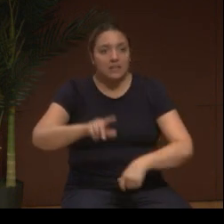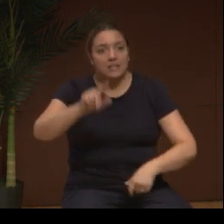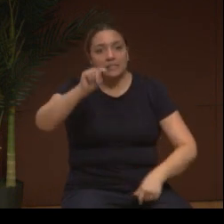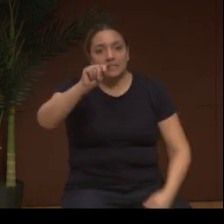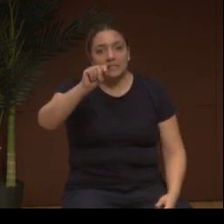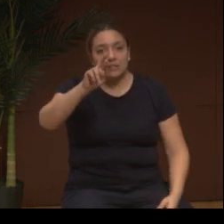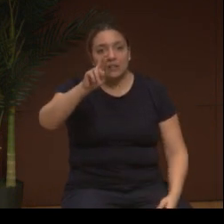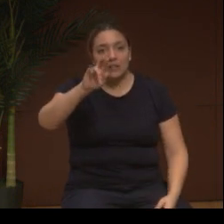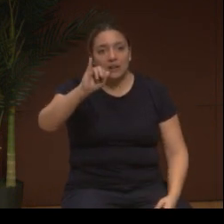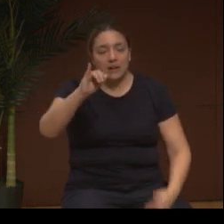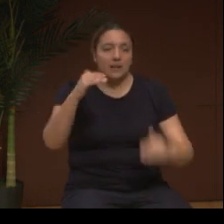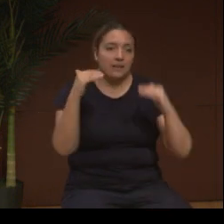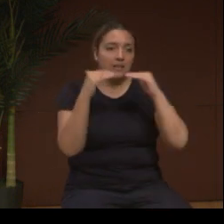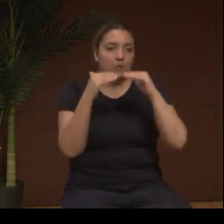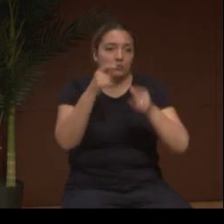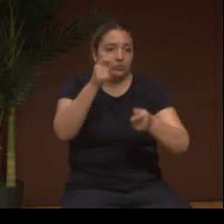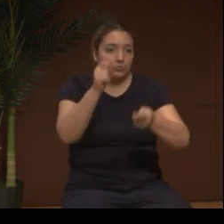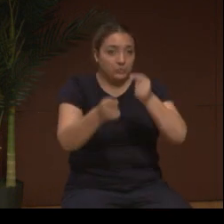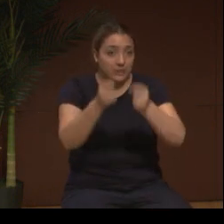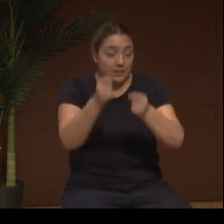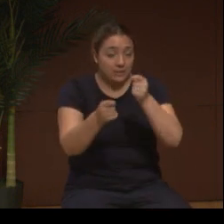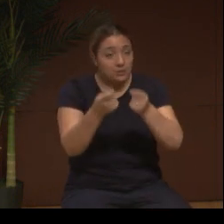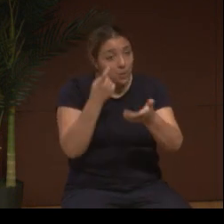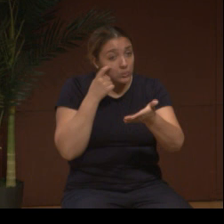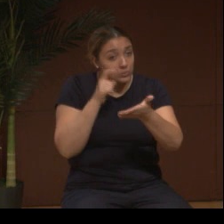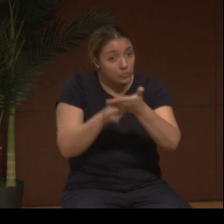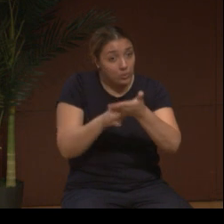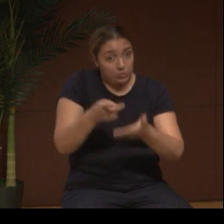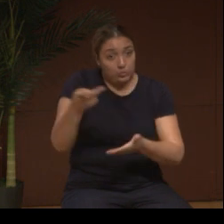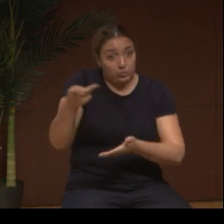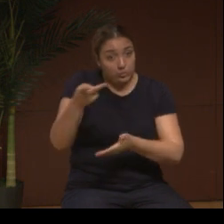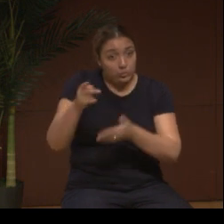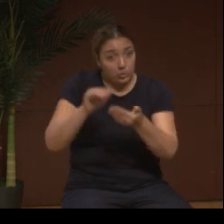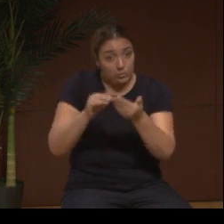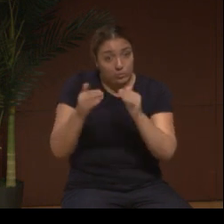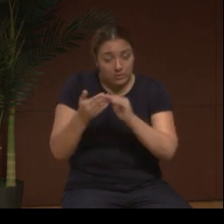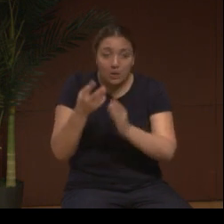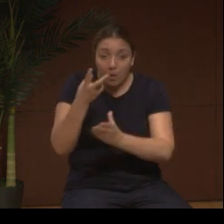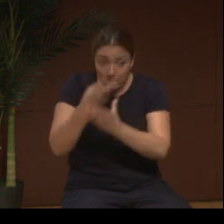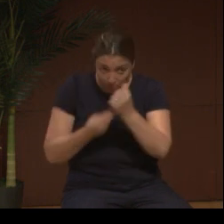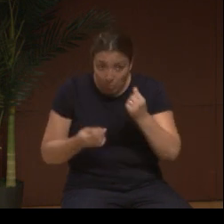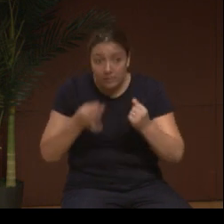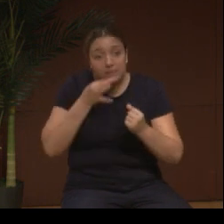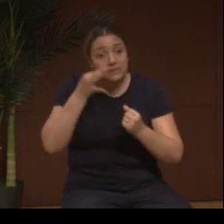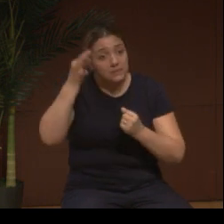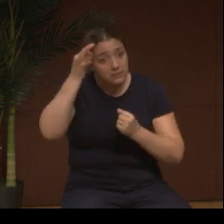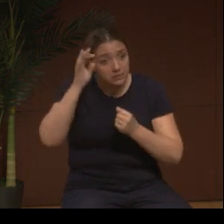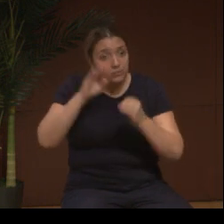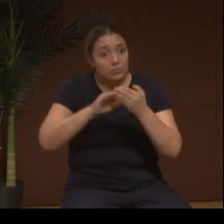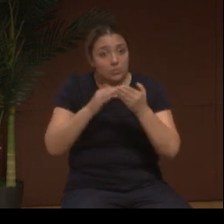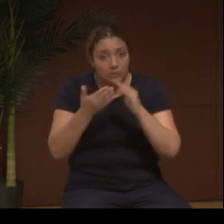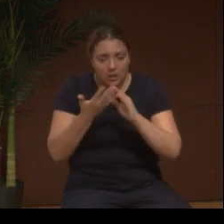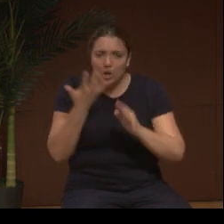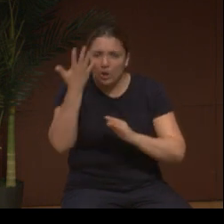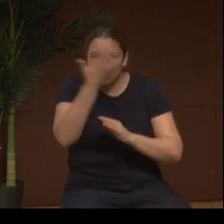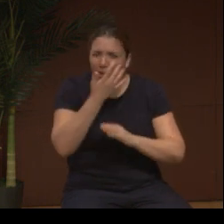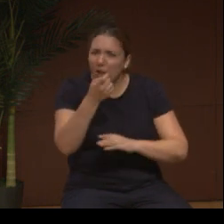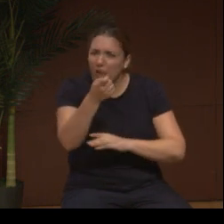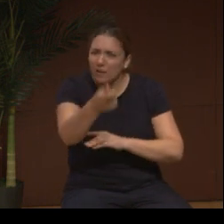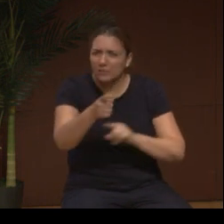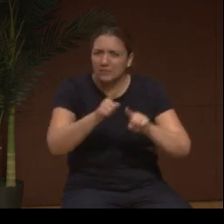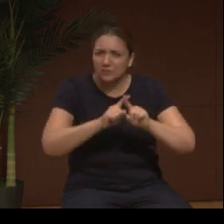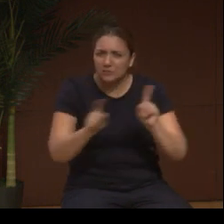Okay? And what you'll notice is that those communities, these are both indigenous communities, they look a little bit different.